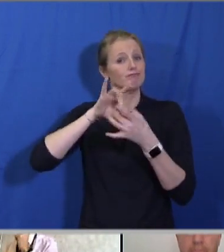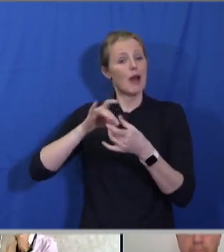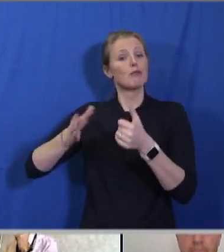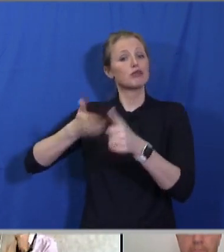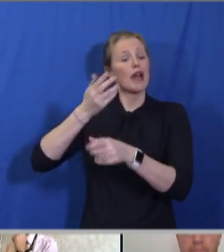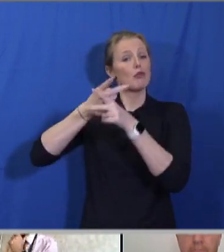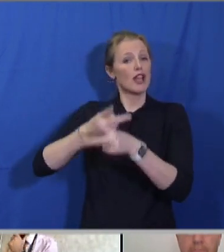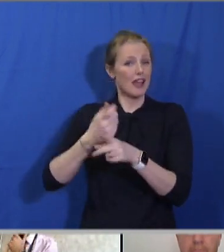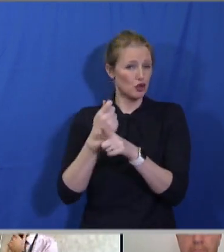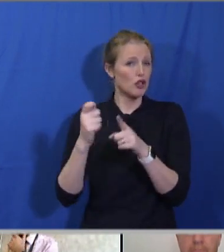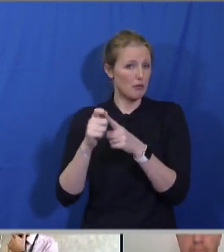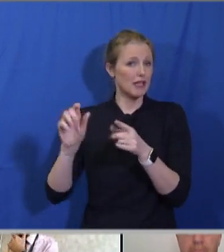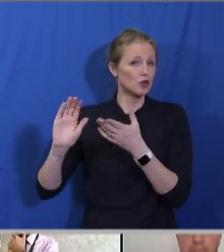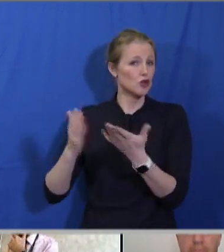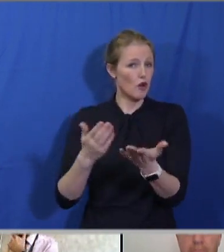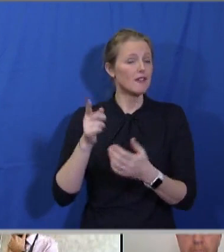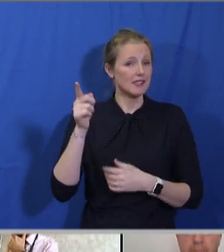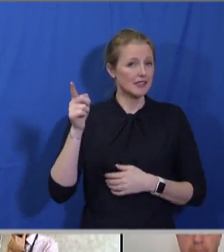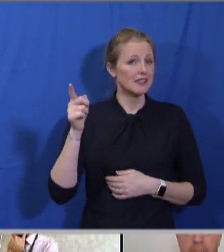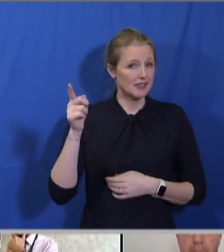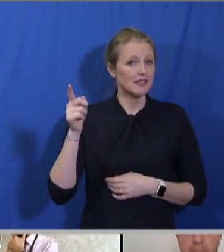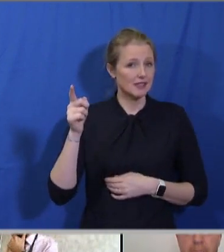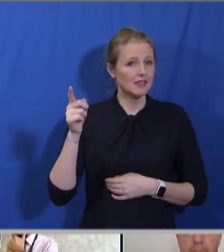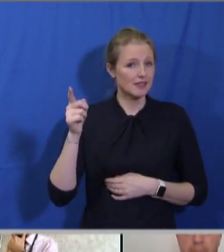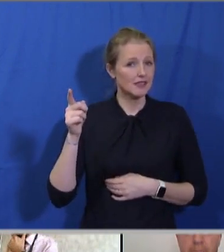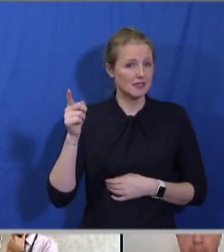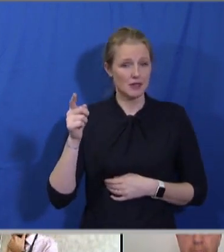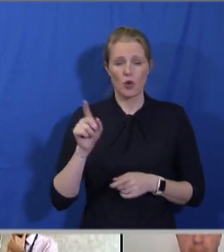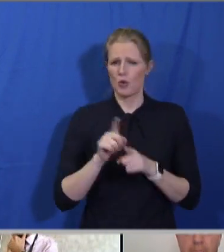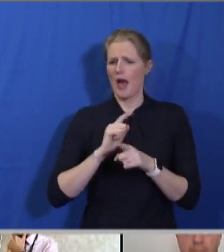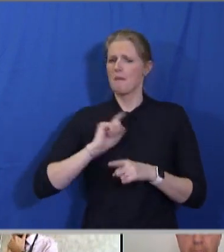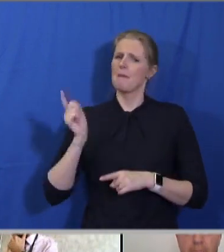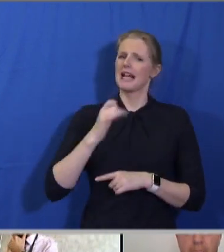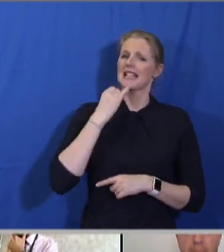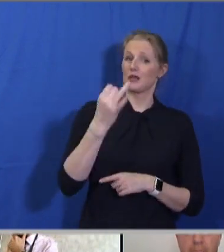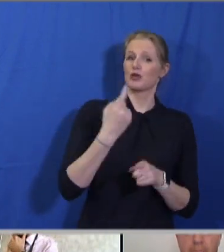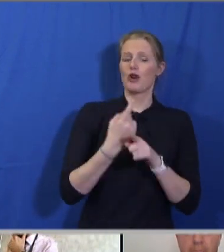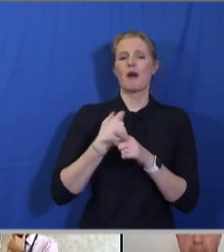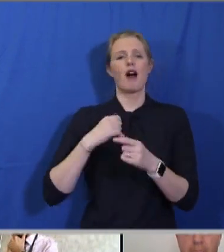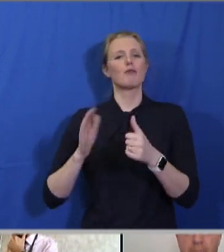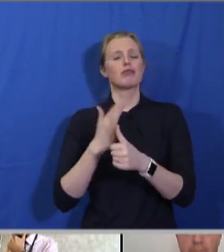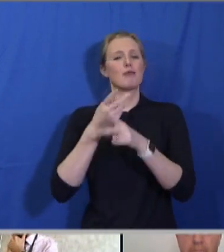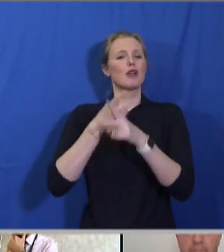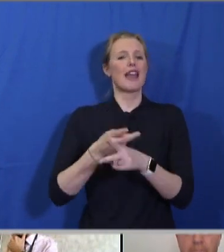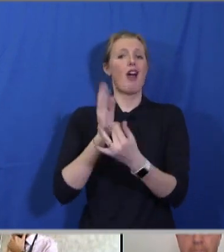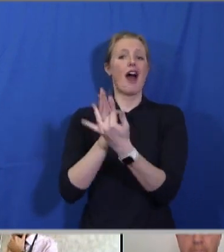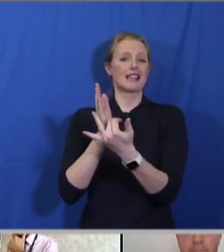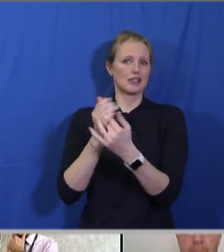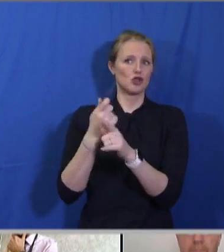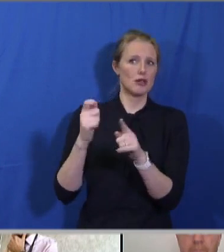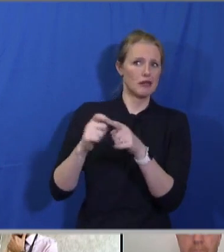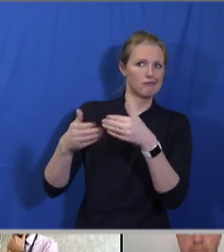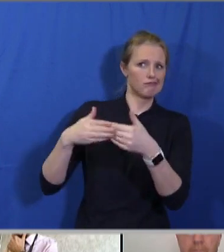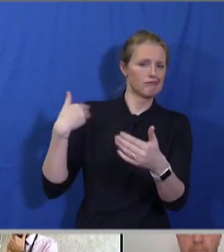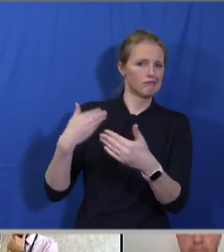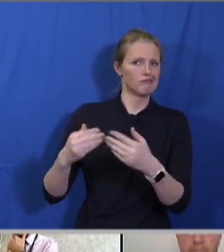view. And as you alluded to, I'll be back next week to talk about primary care access as well. So, if I don't cover it in full